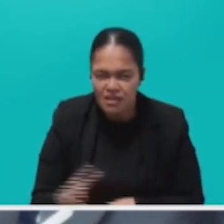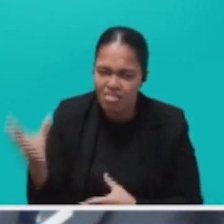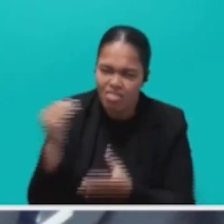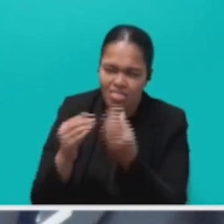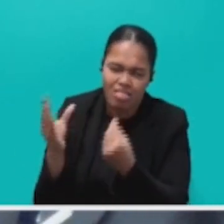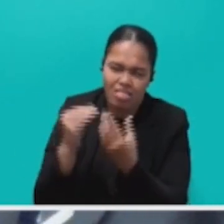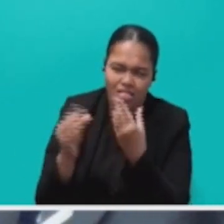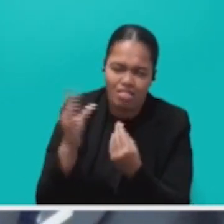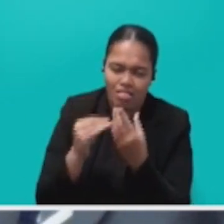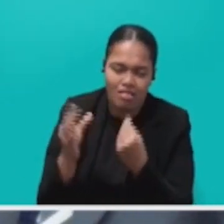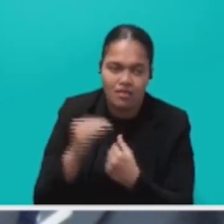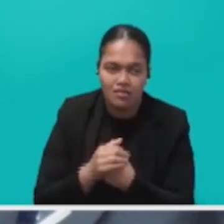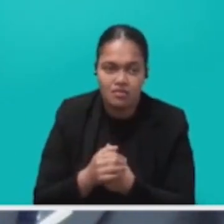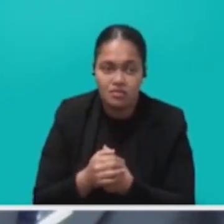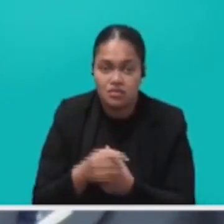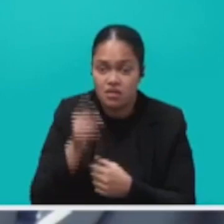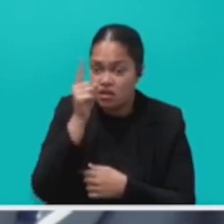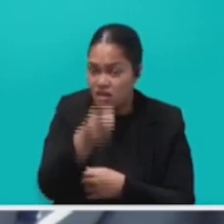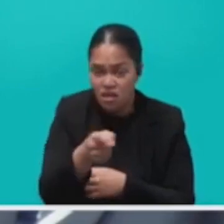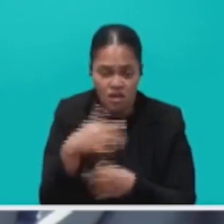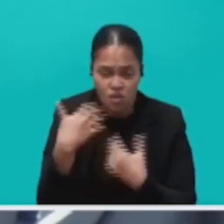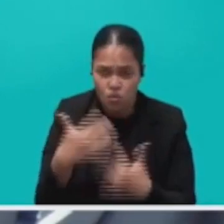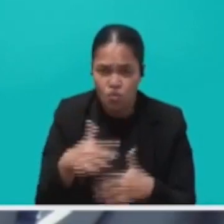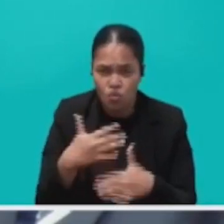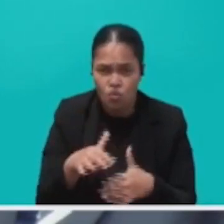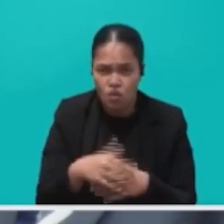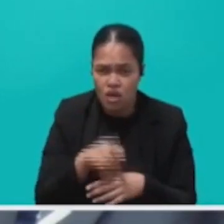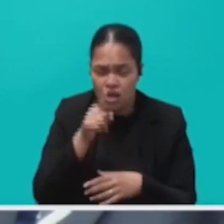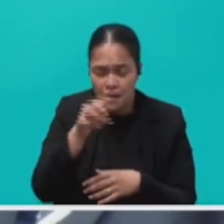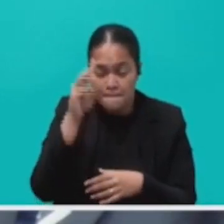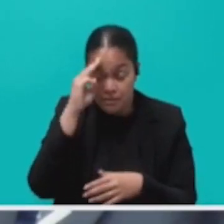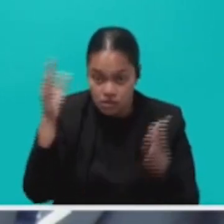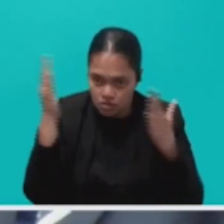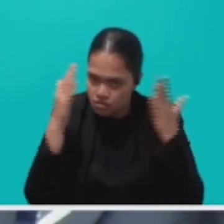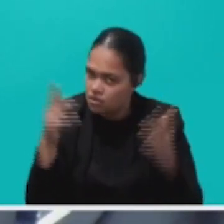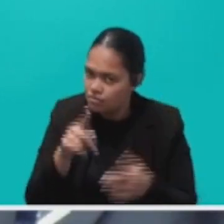Mr. Speaker, crooks running some of those organizations.